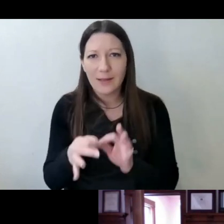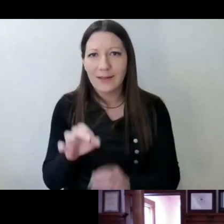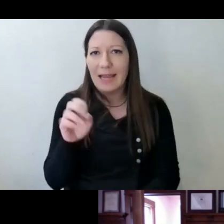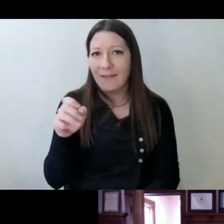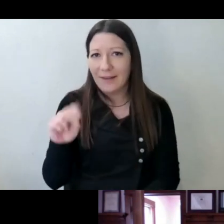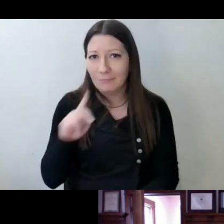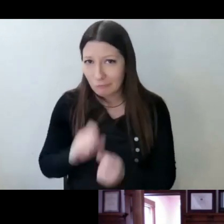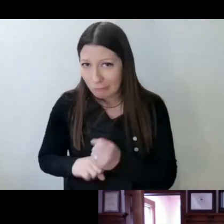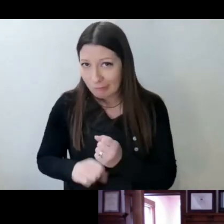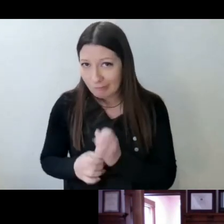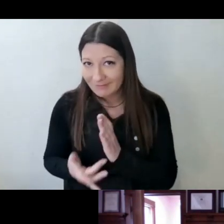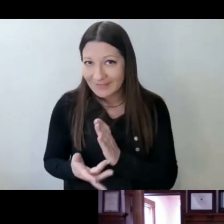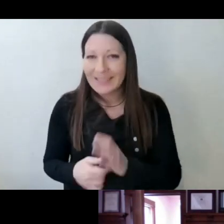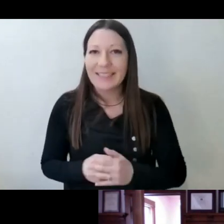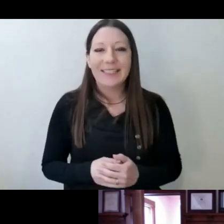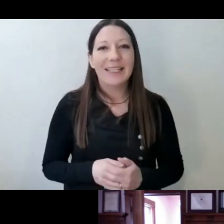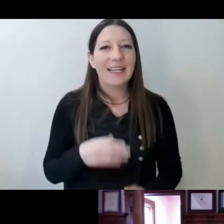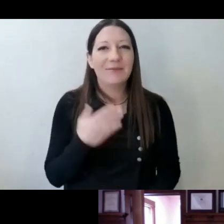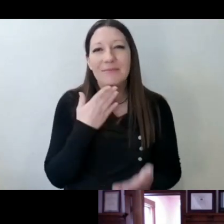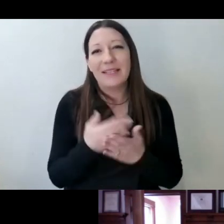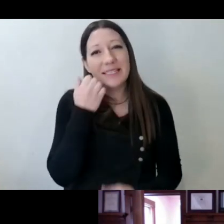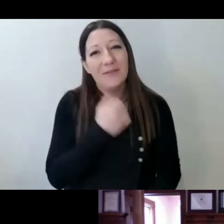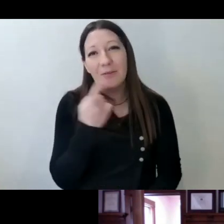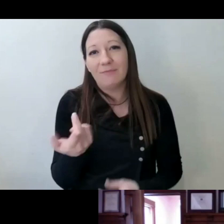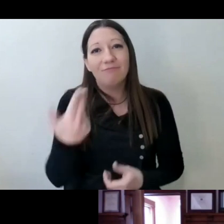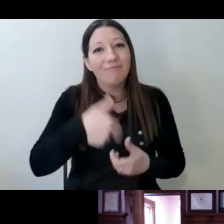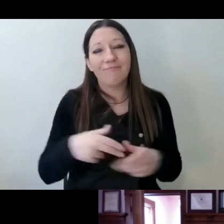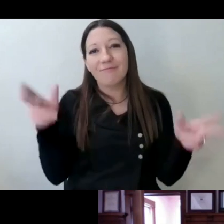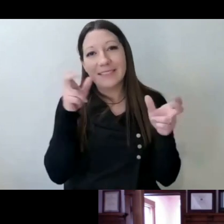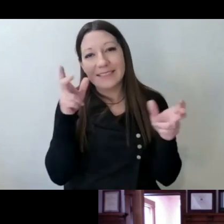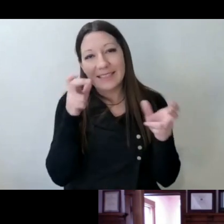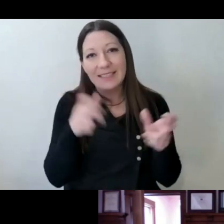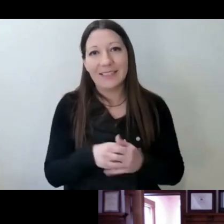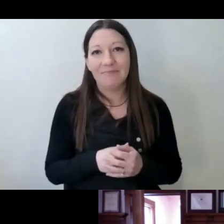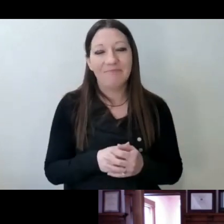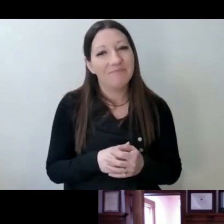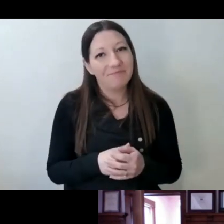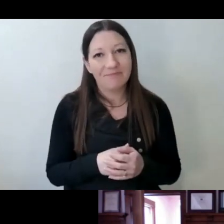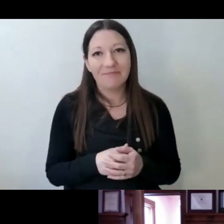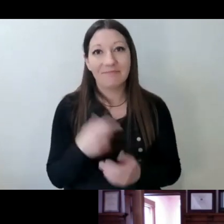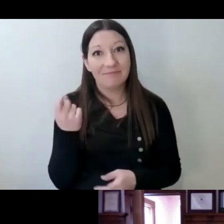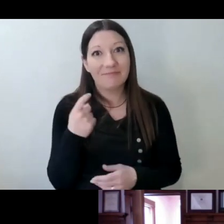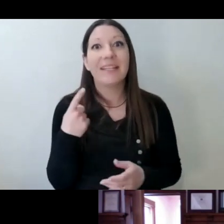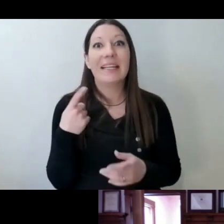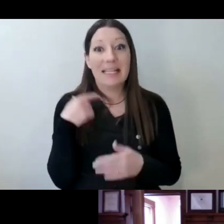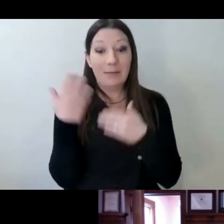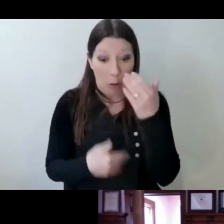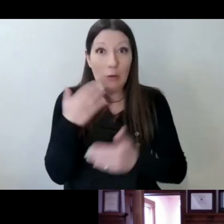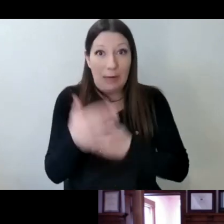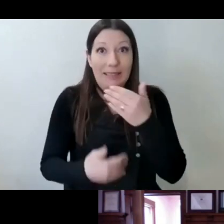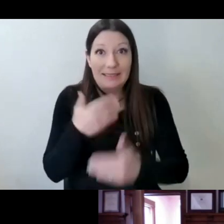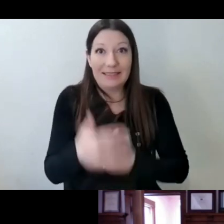end of things. And just to everyone for being here and listening. And I mean, as I said, it's a work in progress, but it's really exciting